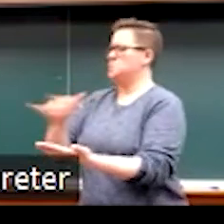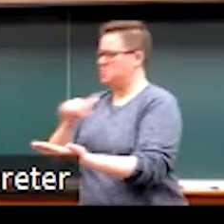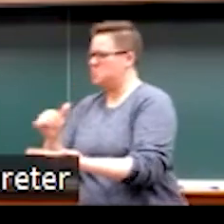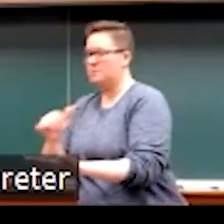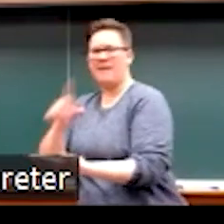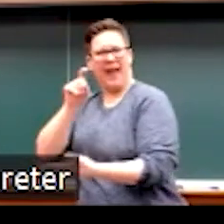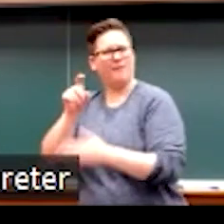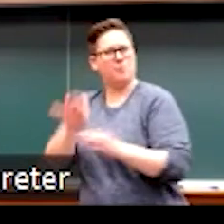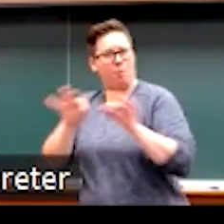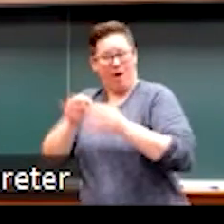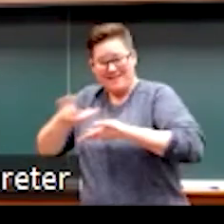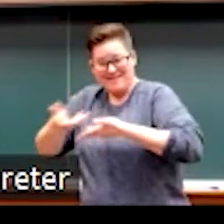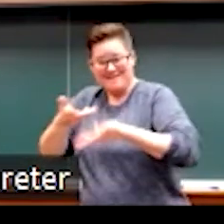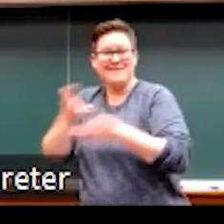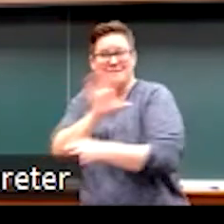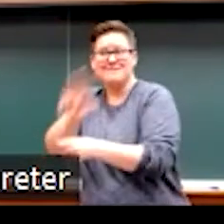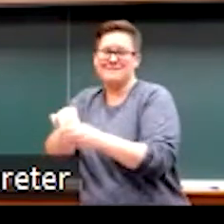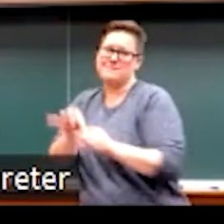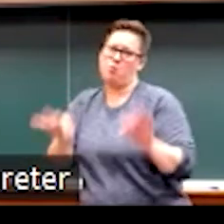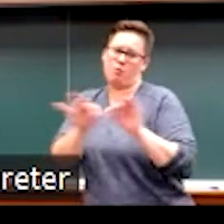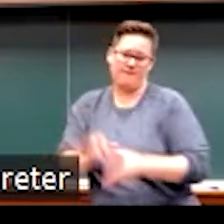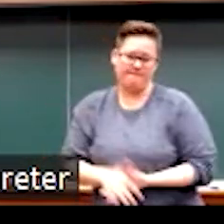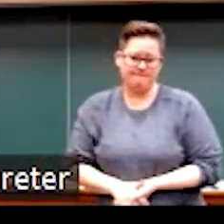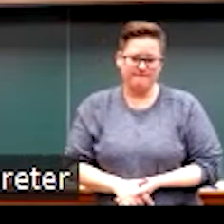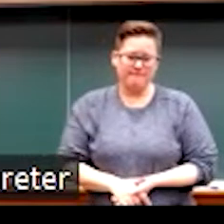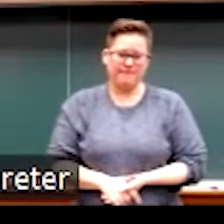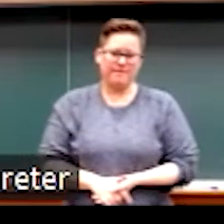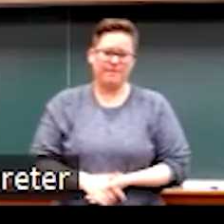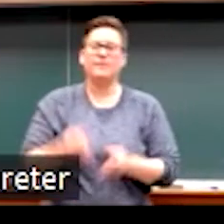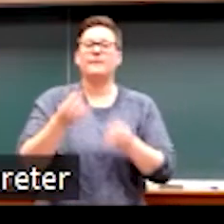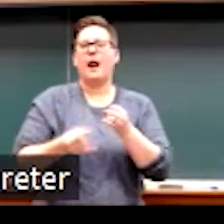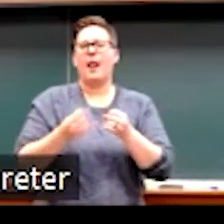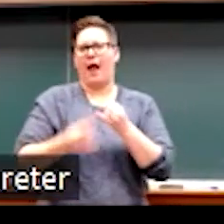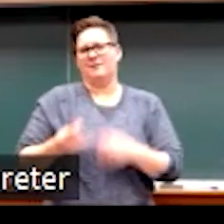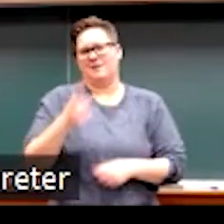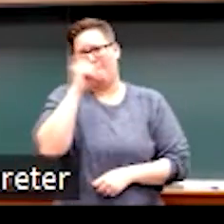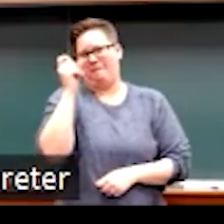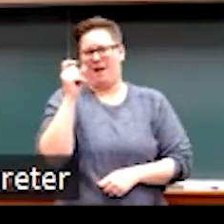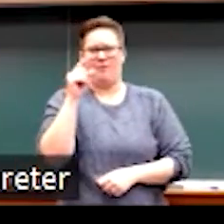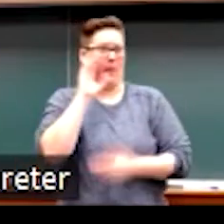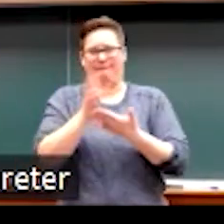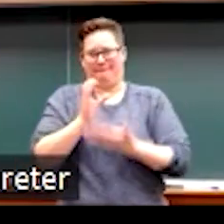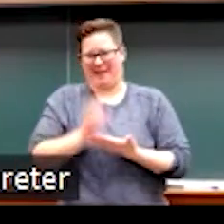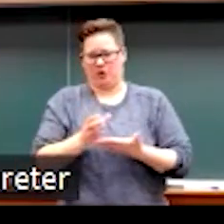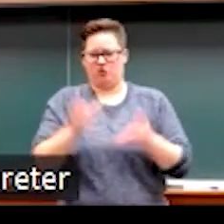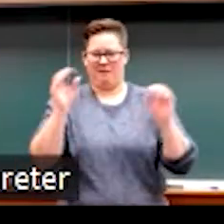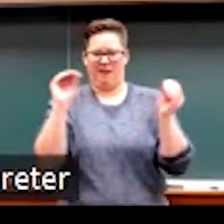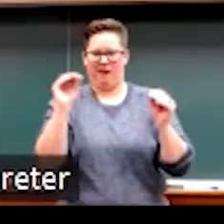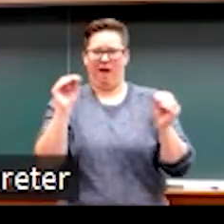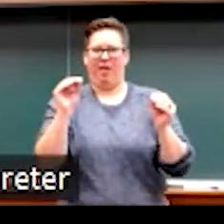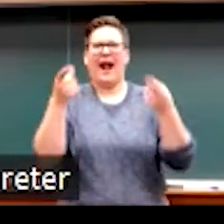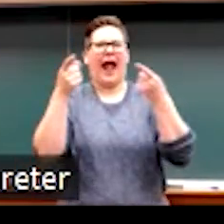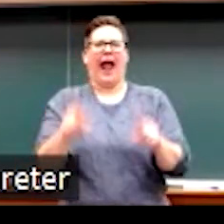that interaction in this process, that engagement. And then lastly, because those are just static pictures and none of these